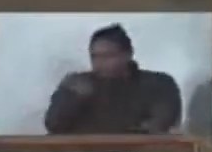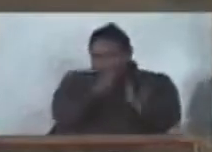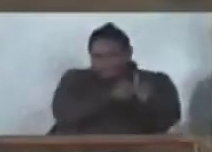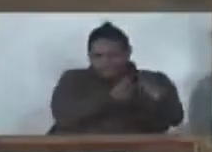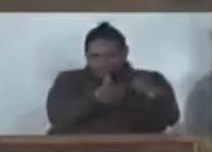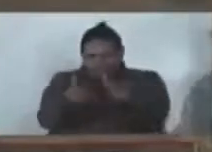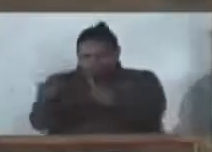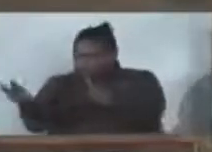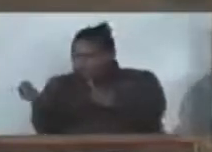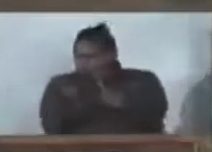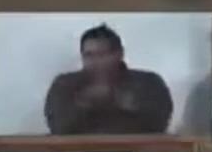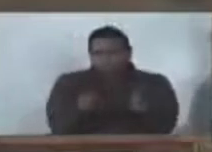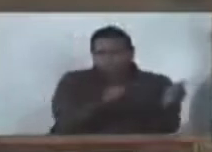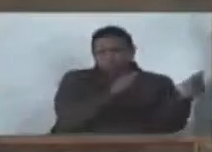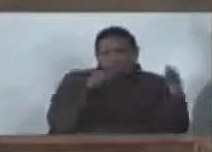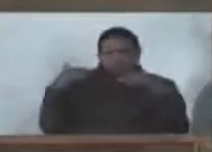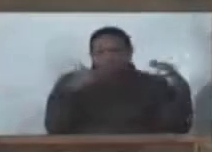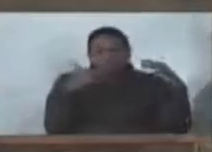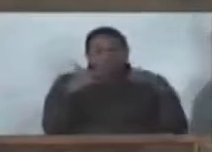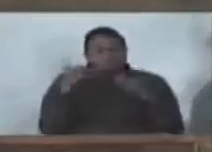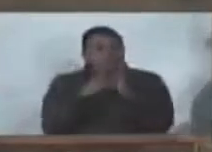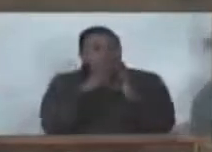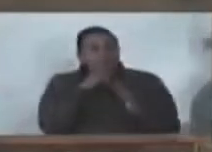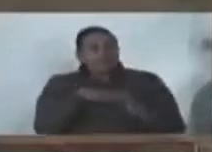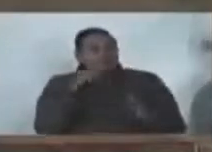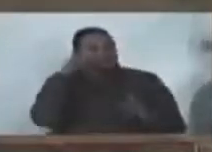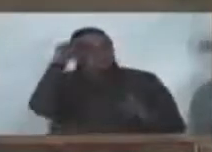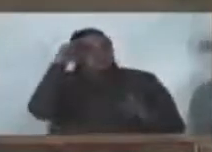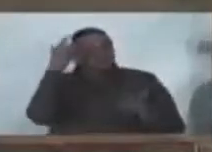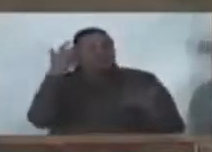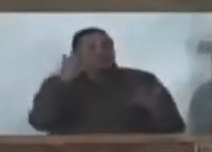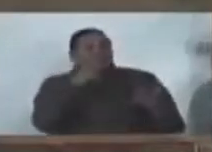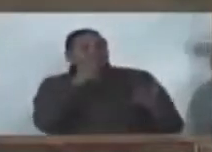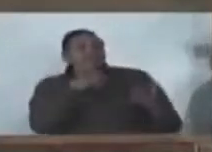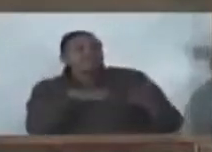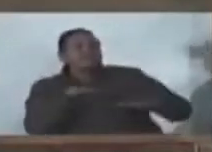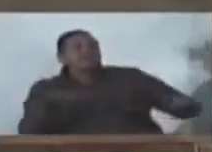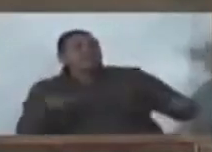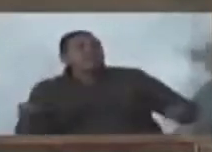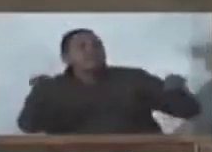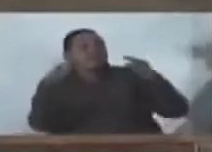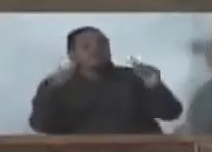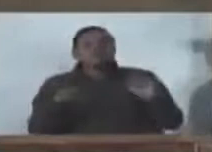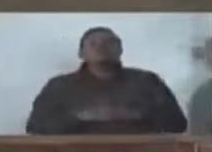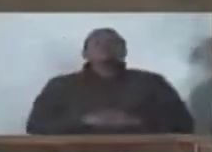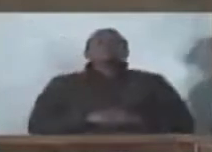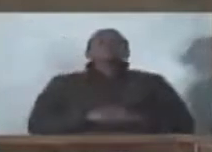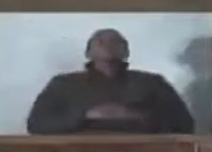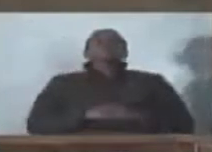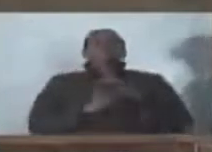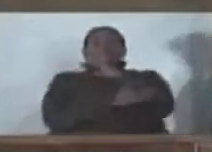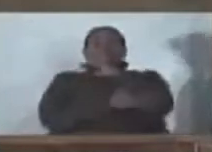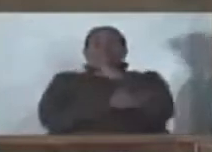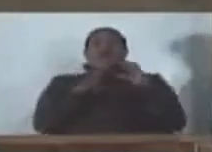violence. This year, Mr. Speaker, the national activities to mark the International Day for the Elimination of